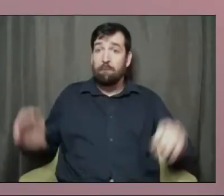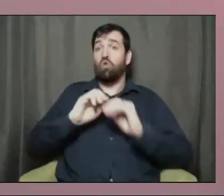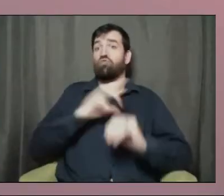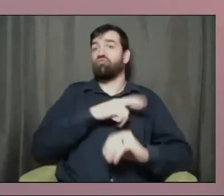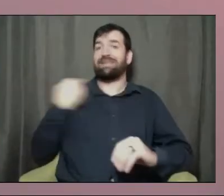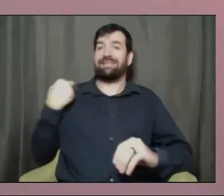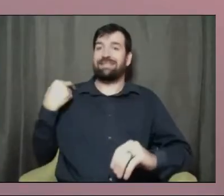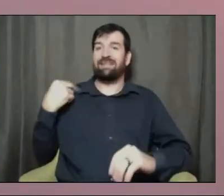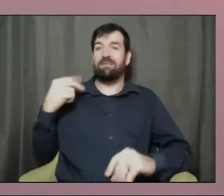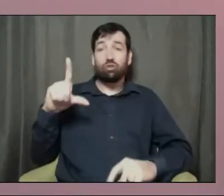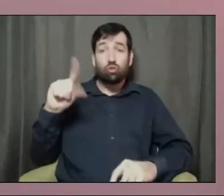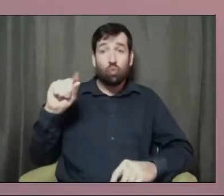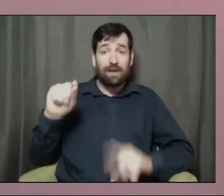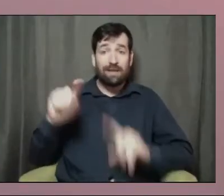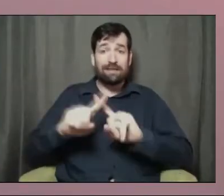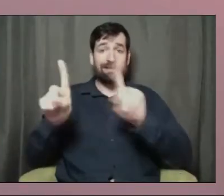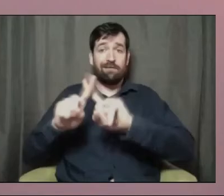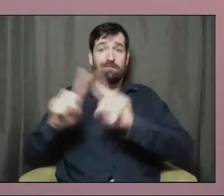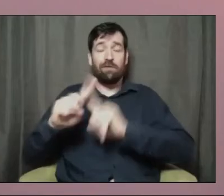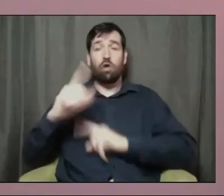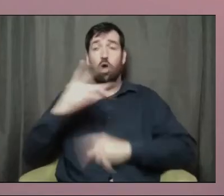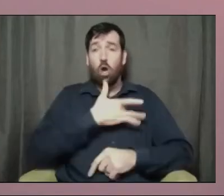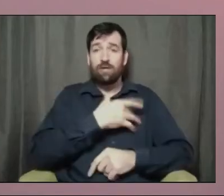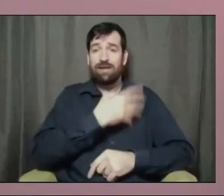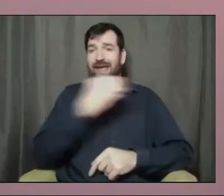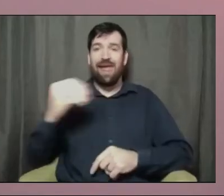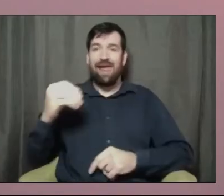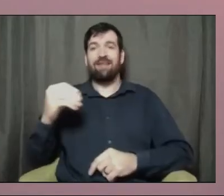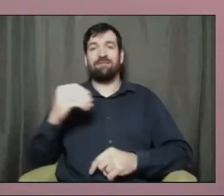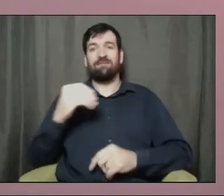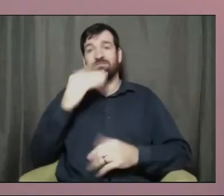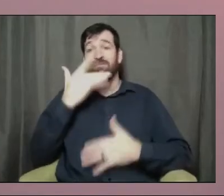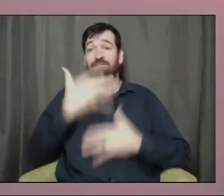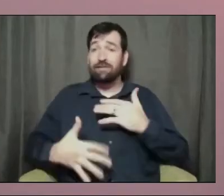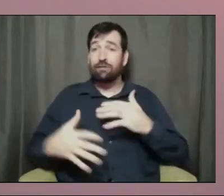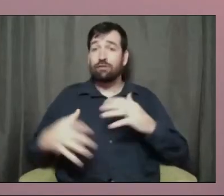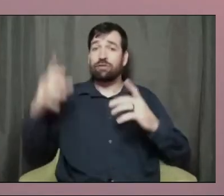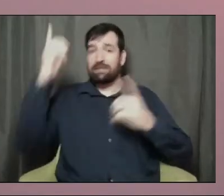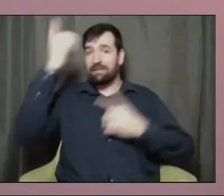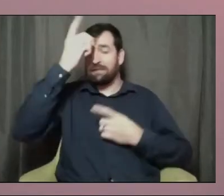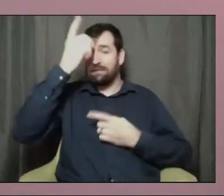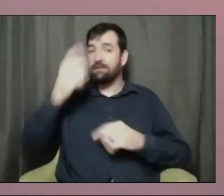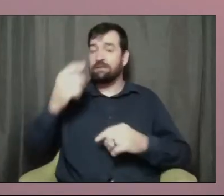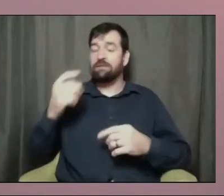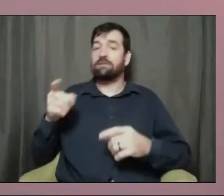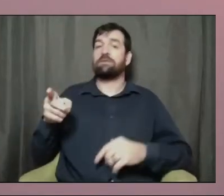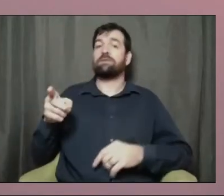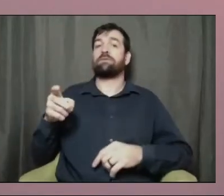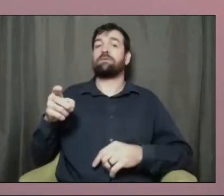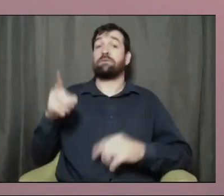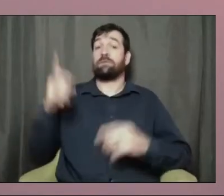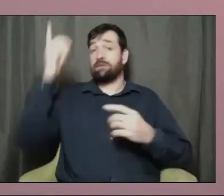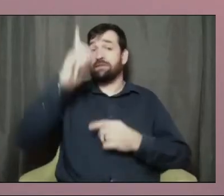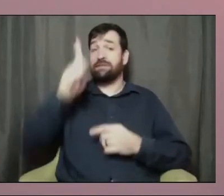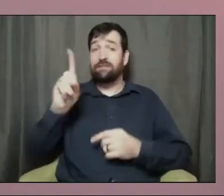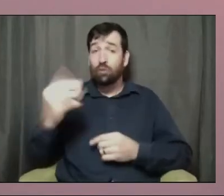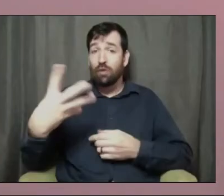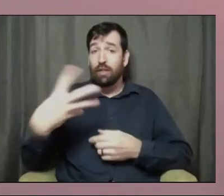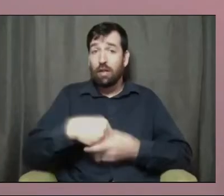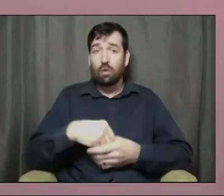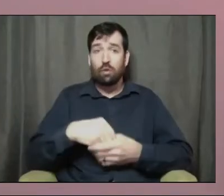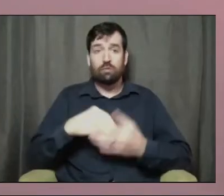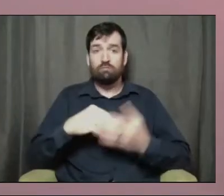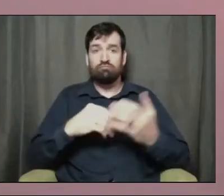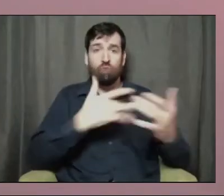different heart and vascular diseases. 20. The study's published in the Nature Medicine, and it shows the disorders include everything from heart